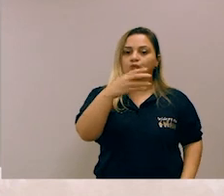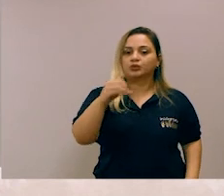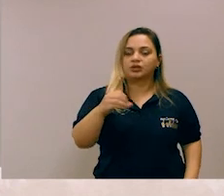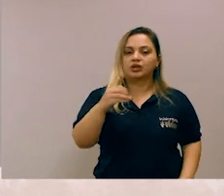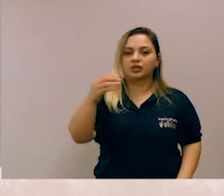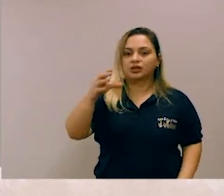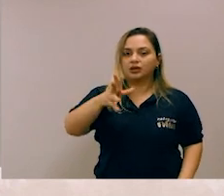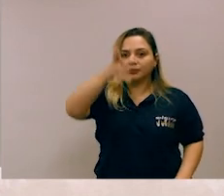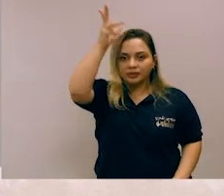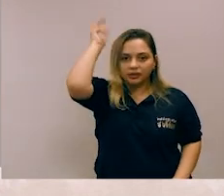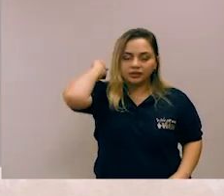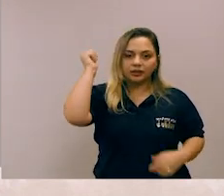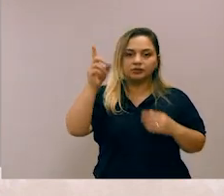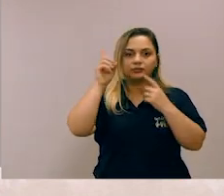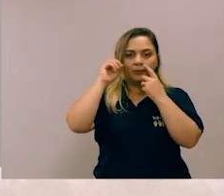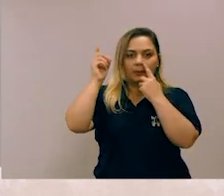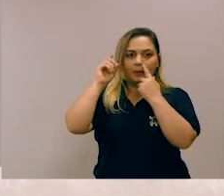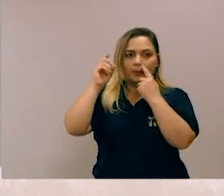also a staff of 30